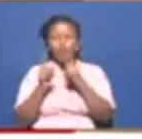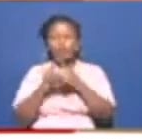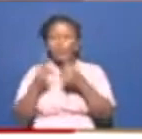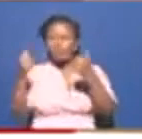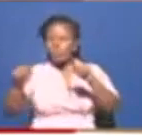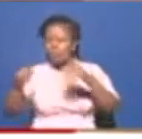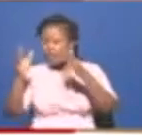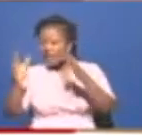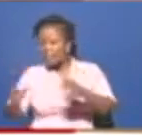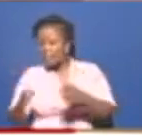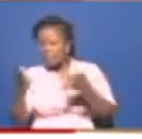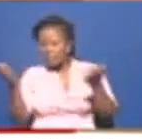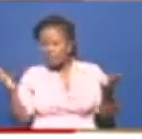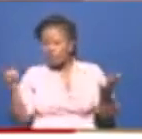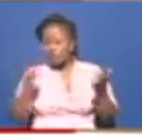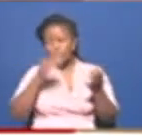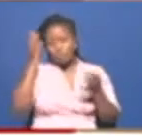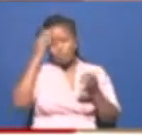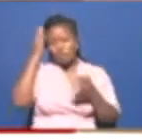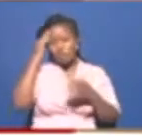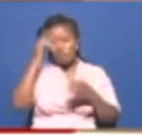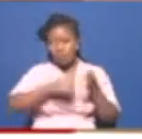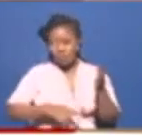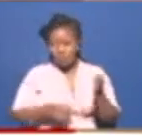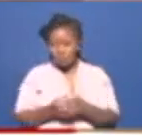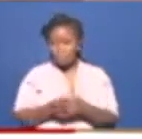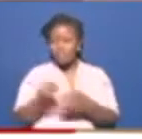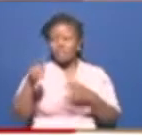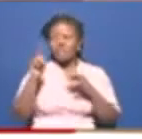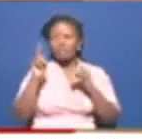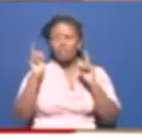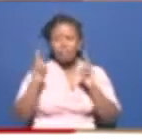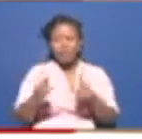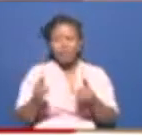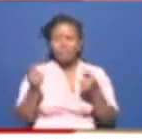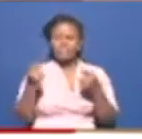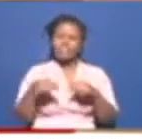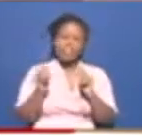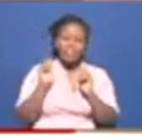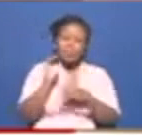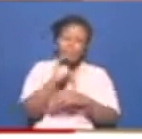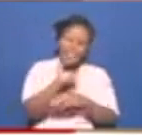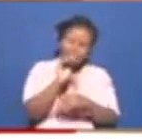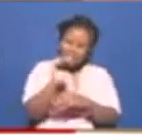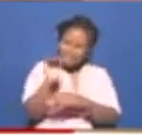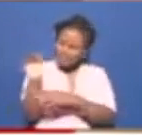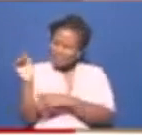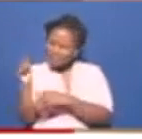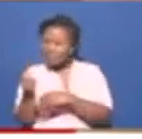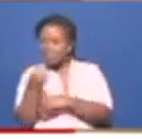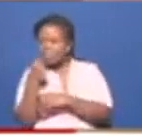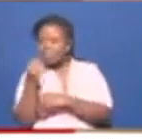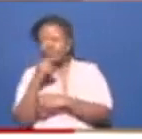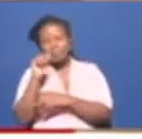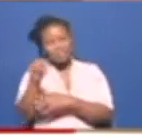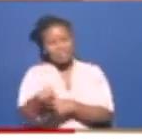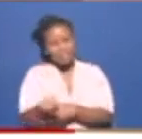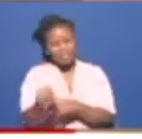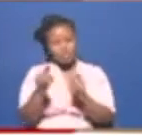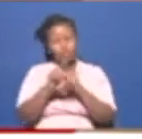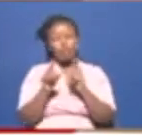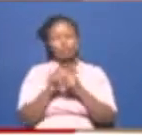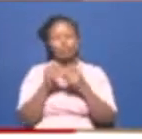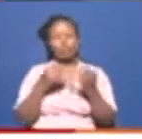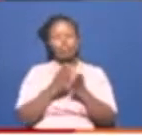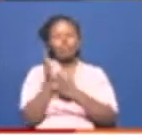feces is not dirty or unkempt. Reach out to them and tell them they could be having a condition that can be treated through corrective surgery. You